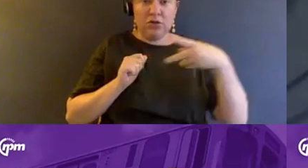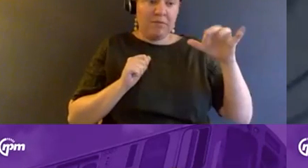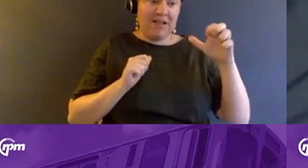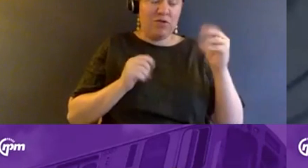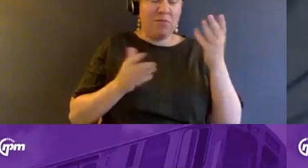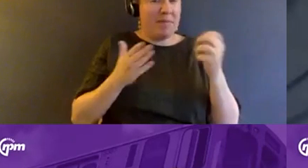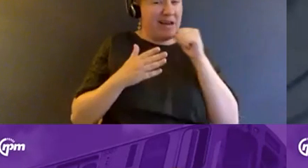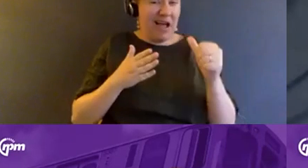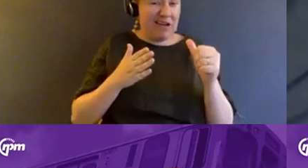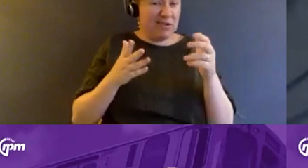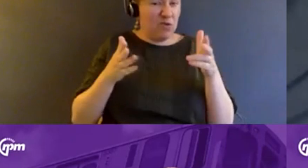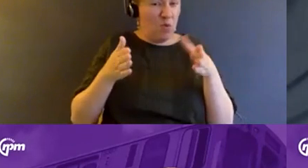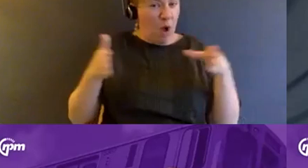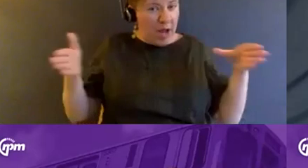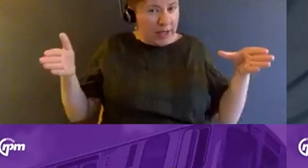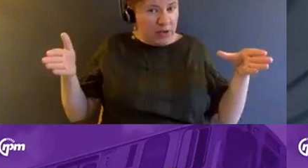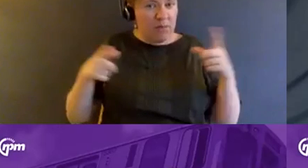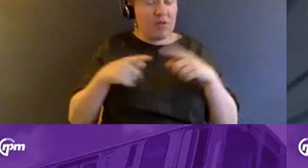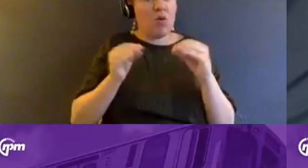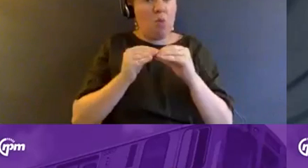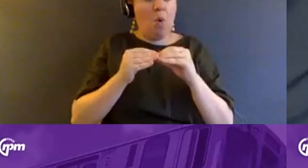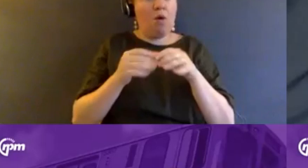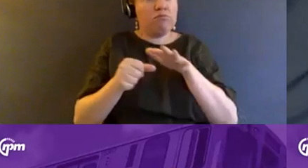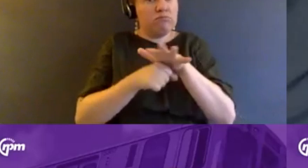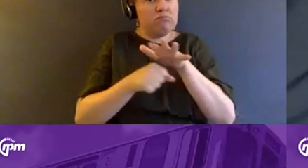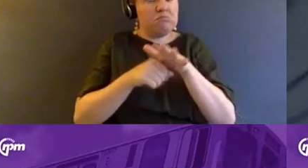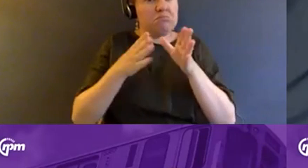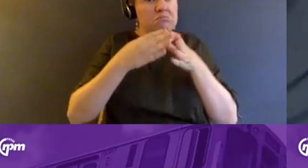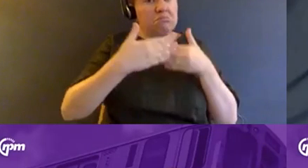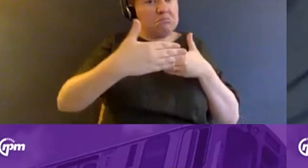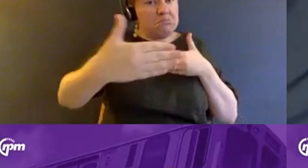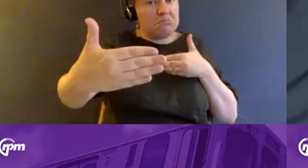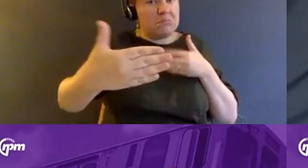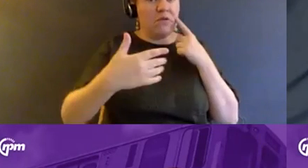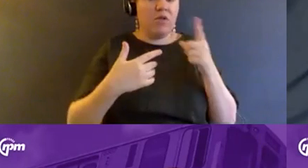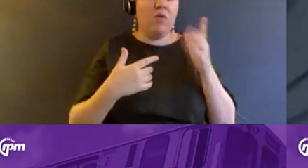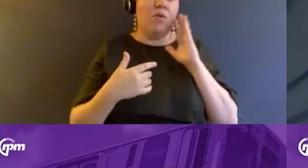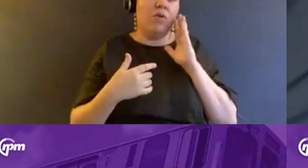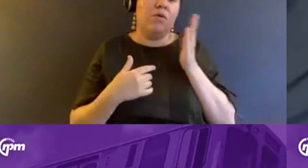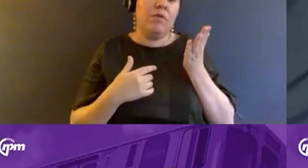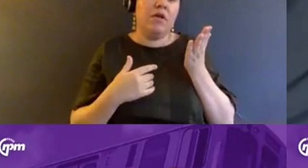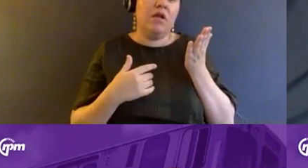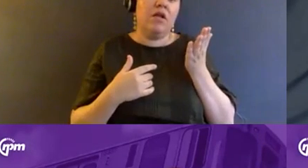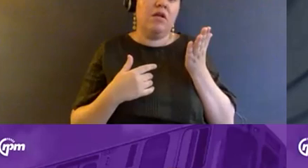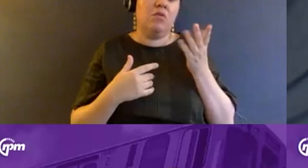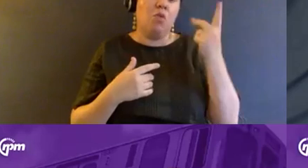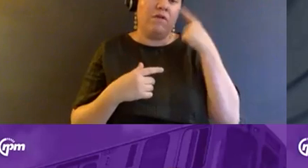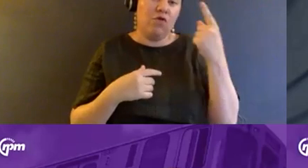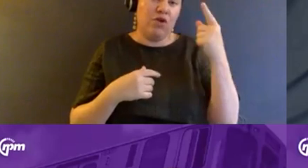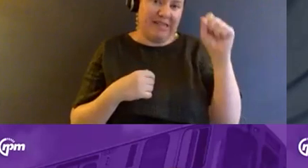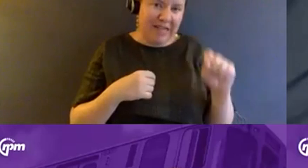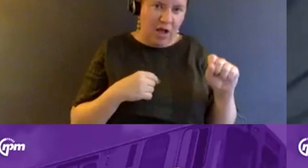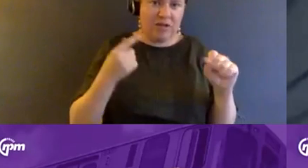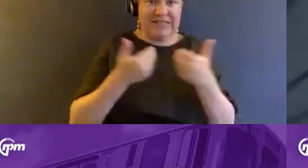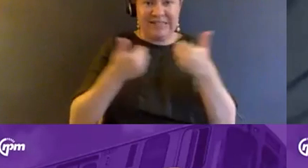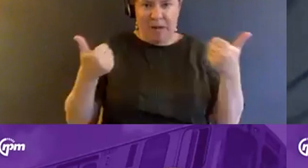than today, there will be more capacity overall for those temporary stations because there will be a platform for southbound customers and a separate